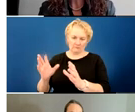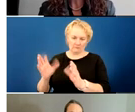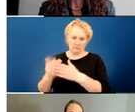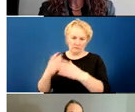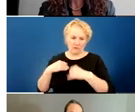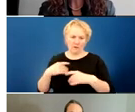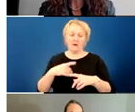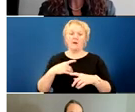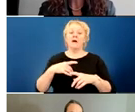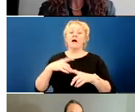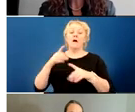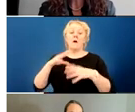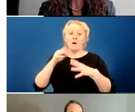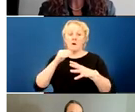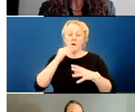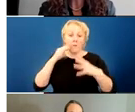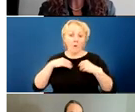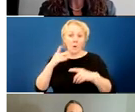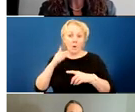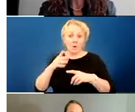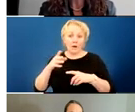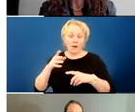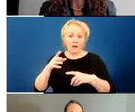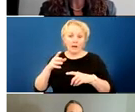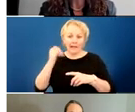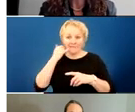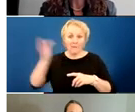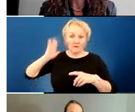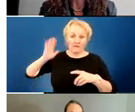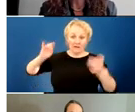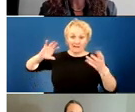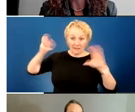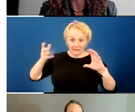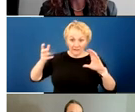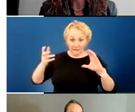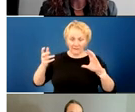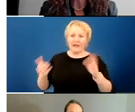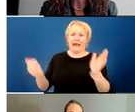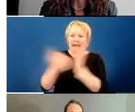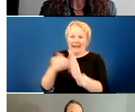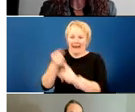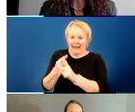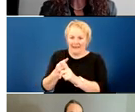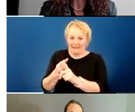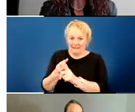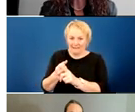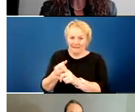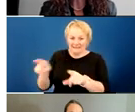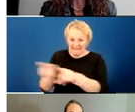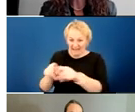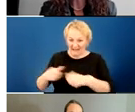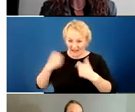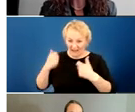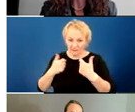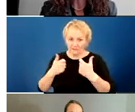homeowners with the same address from a previous disaster only need to verify the ownership one time. So we know that some communities